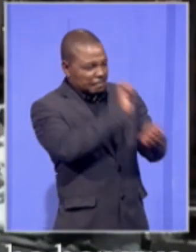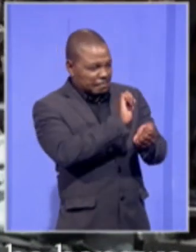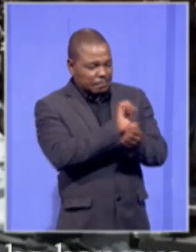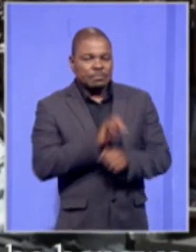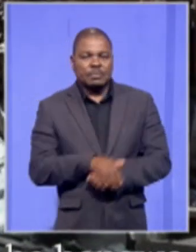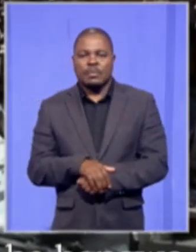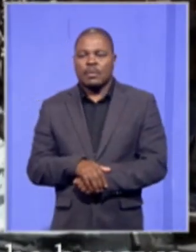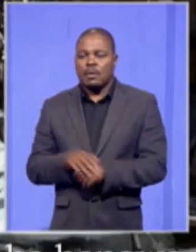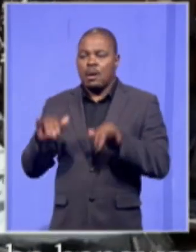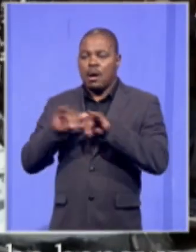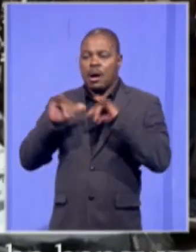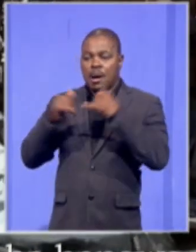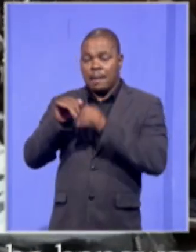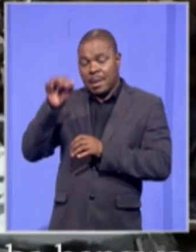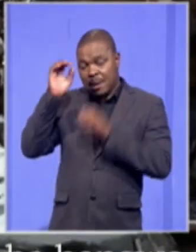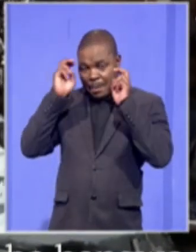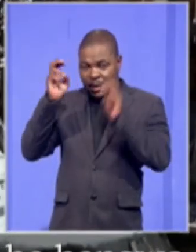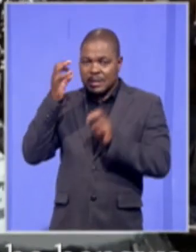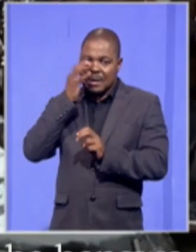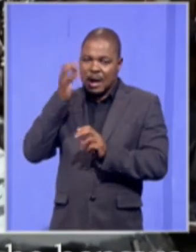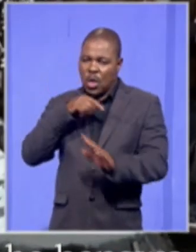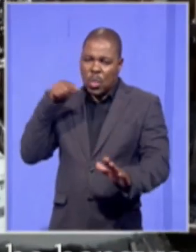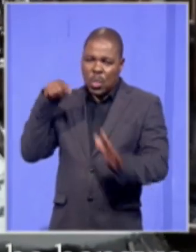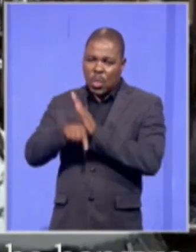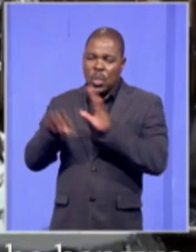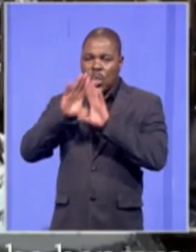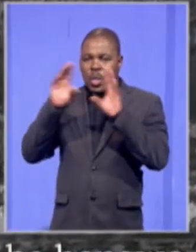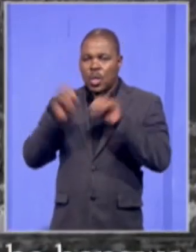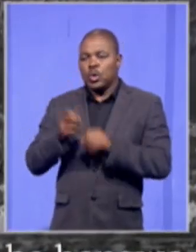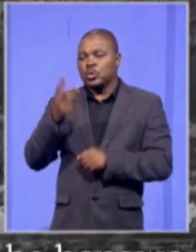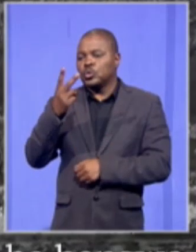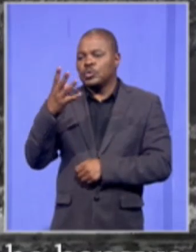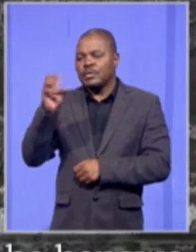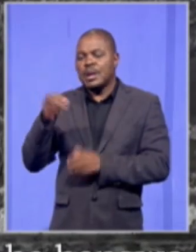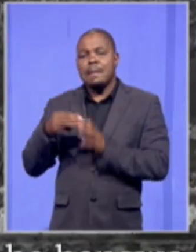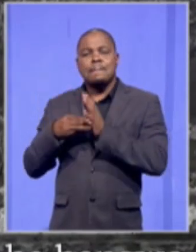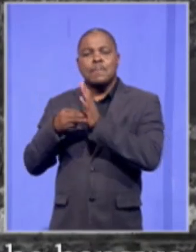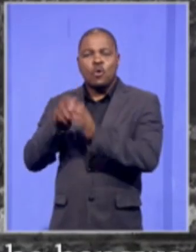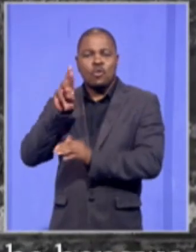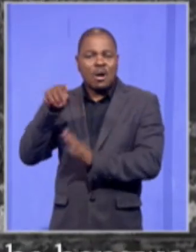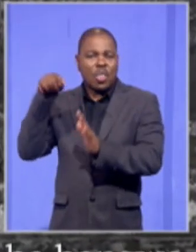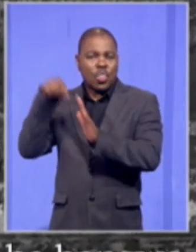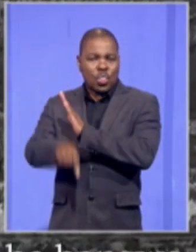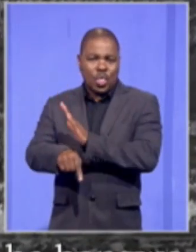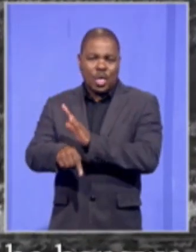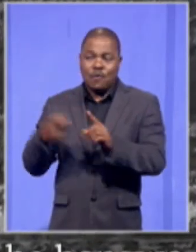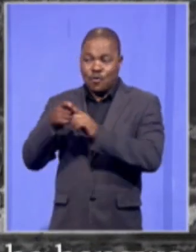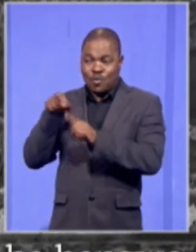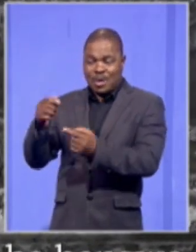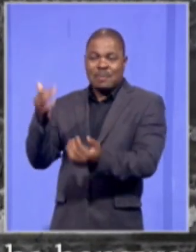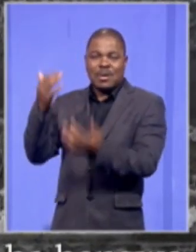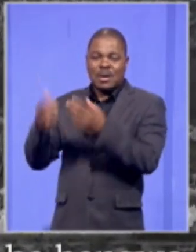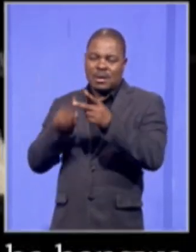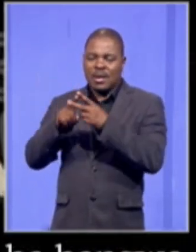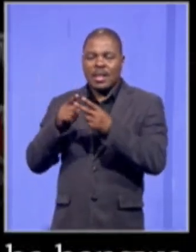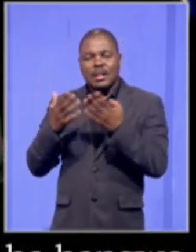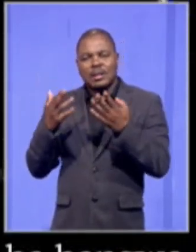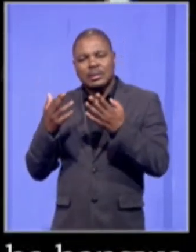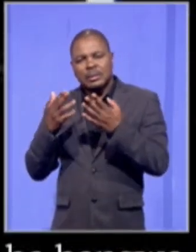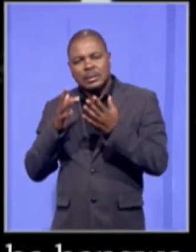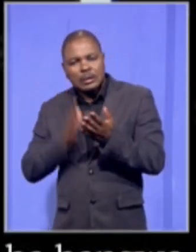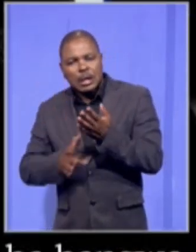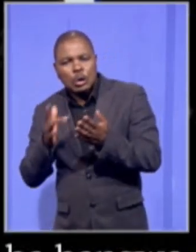seno sa dibese sa re se latlhegetswe ke dimilione di le 250 tsa diranta mo dipalangweng tseno le mo mafaratlhatlheng ao